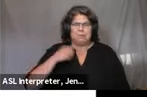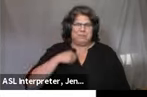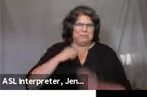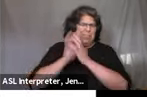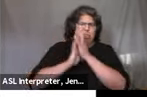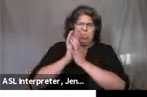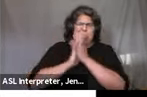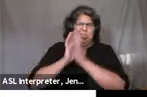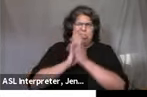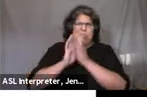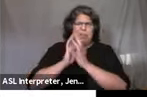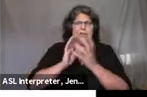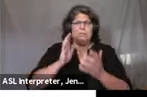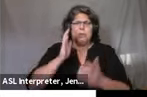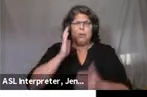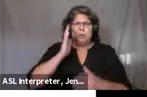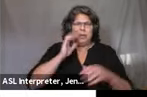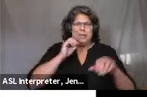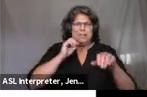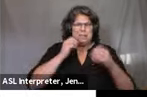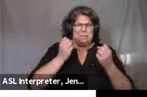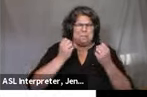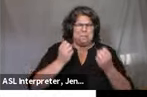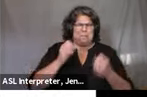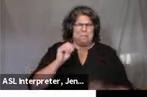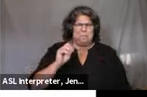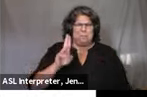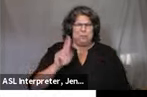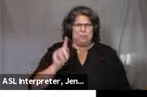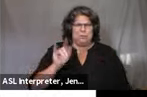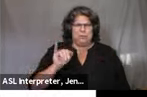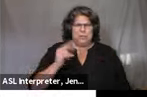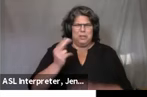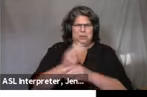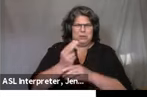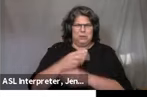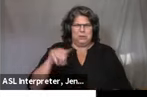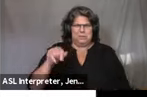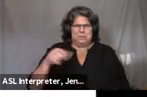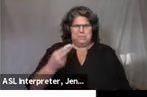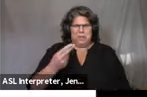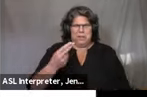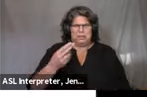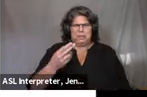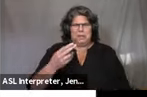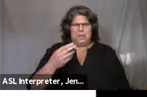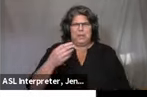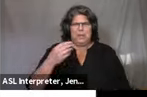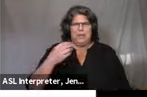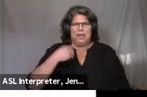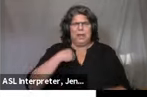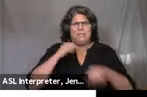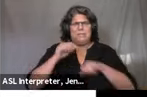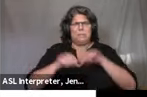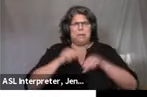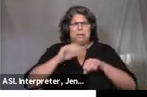about, will the multi-use path be patrolled by bicycles?